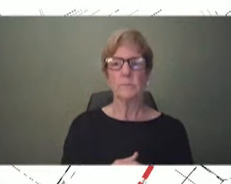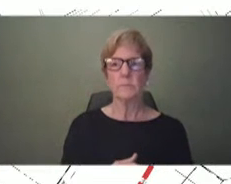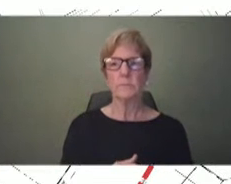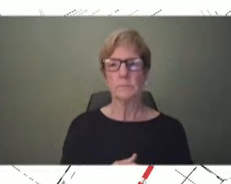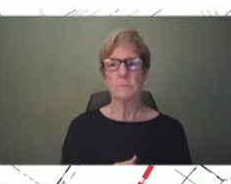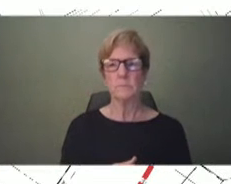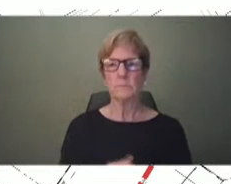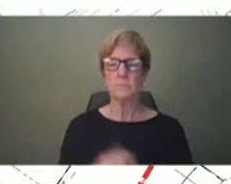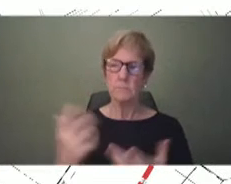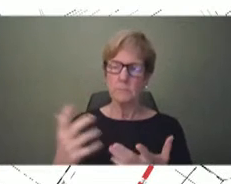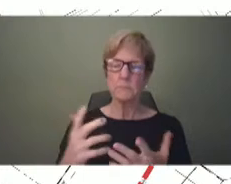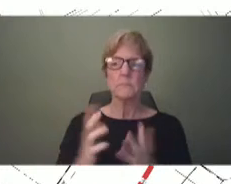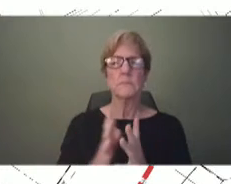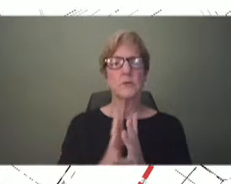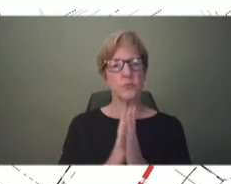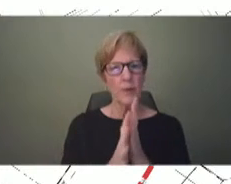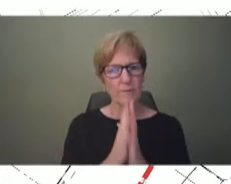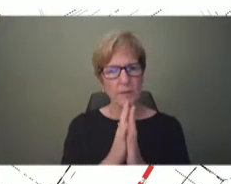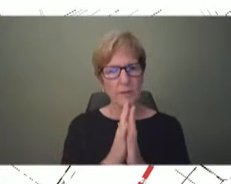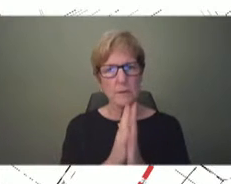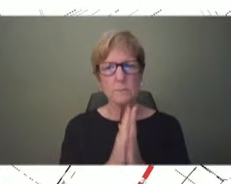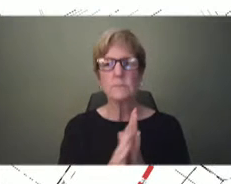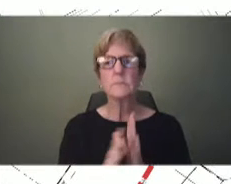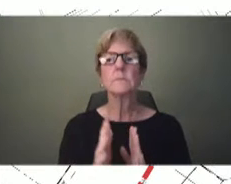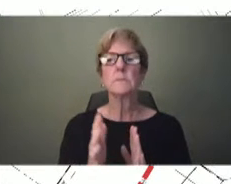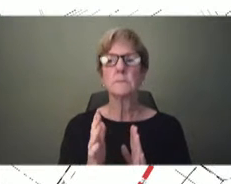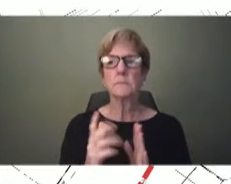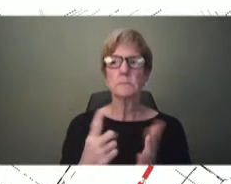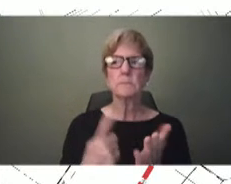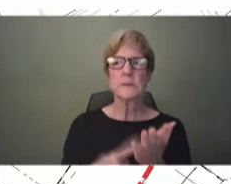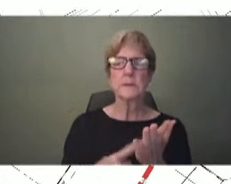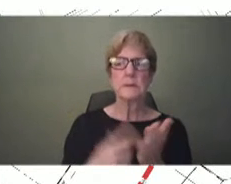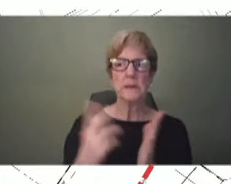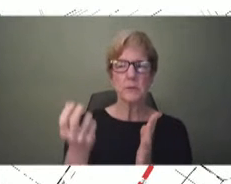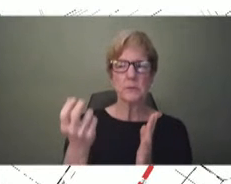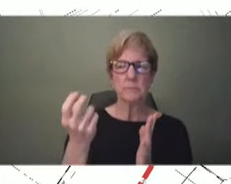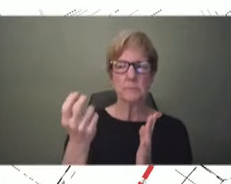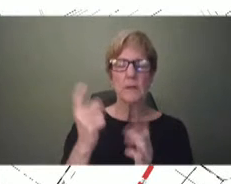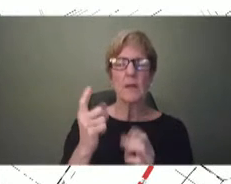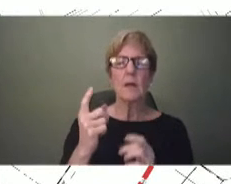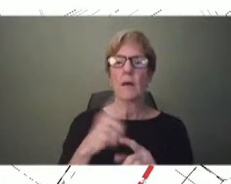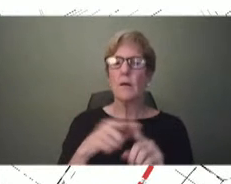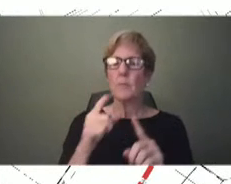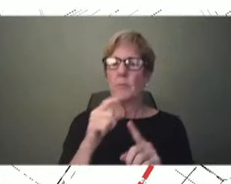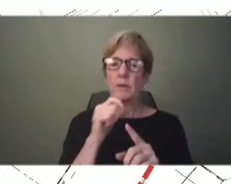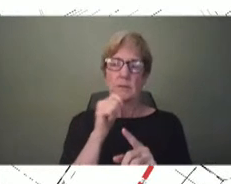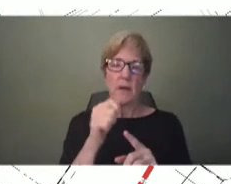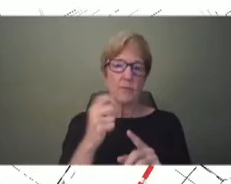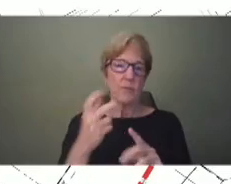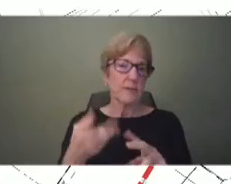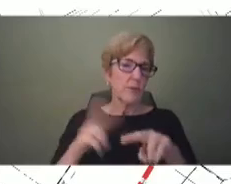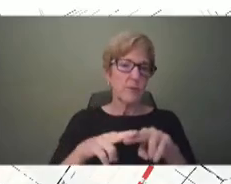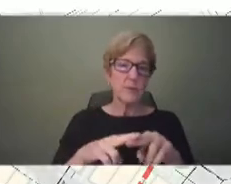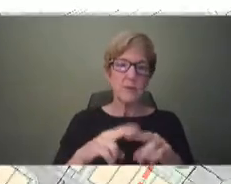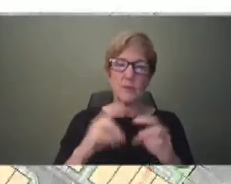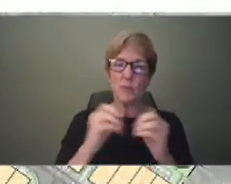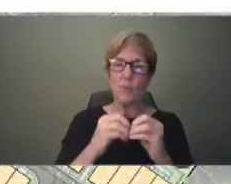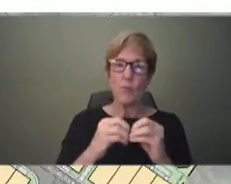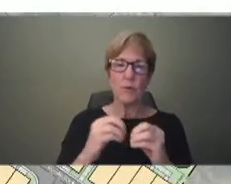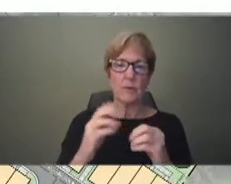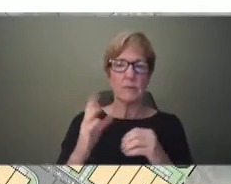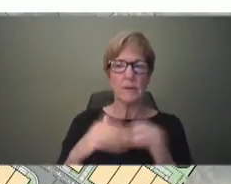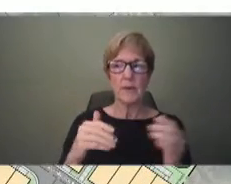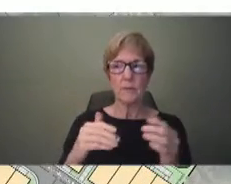about traffic uh uh in a few minutes but we really not increasing more than what we currently allowed to